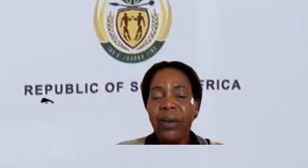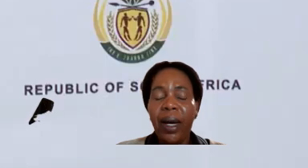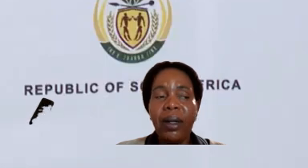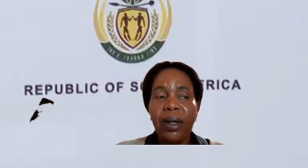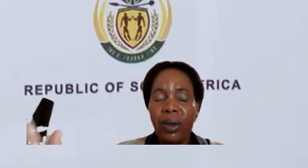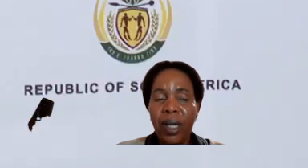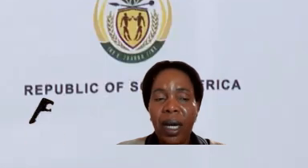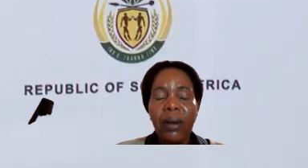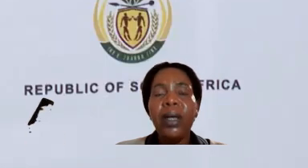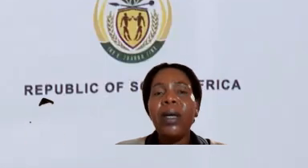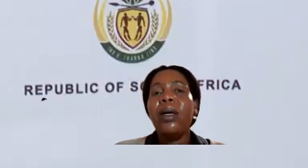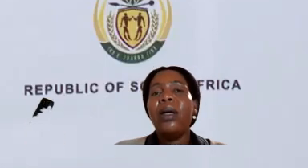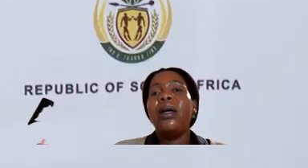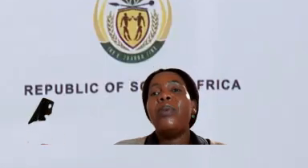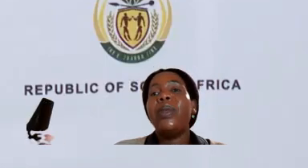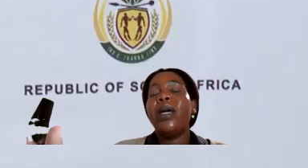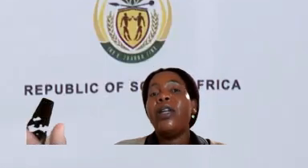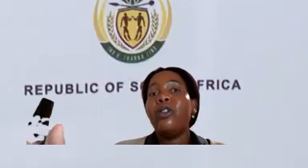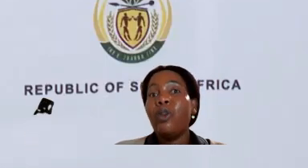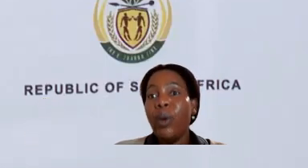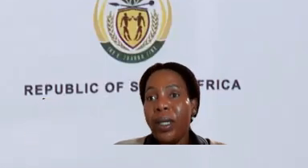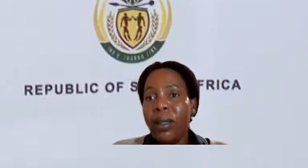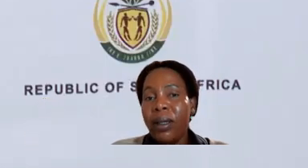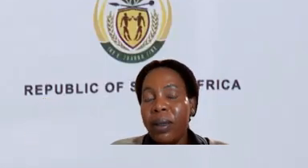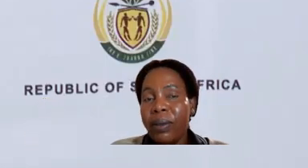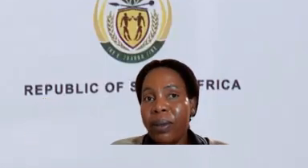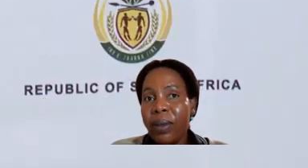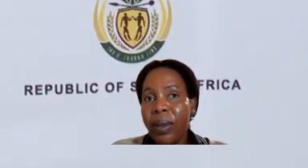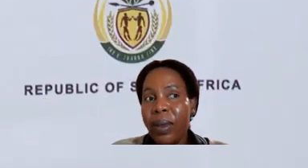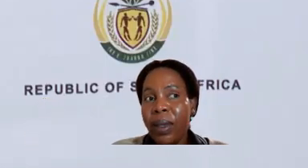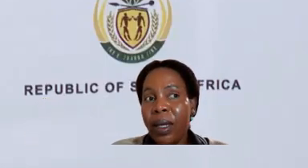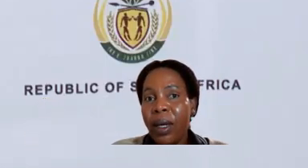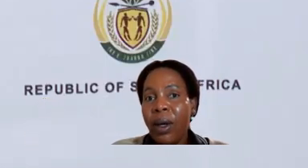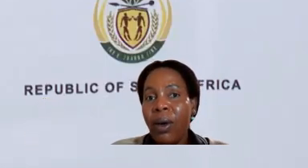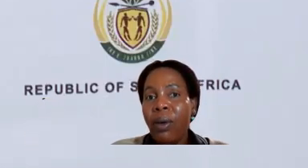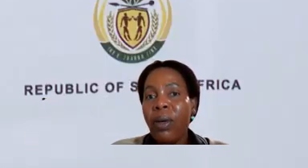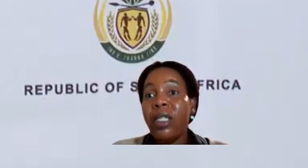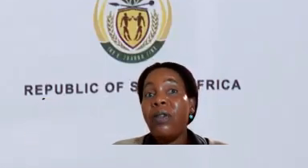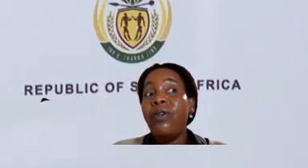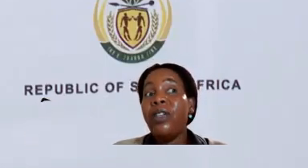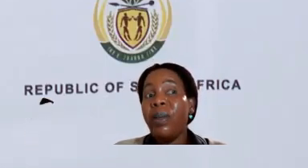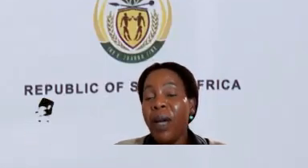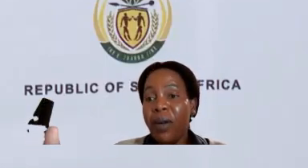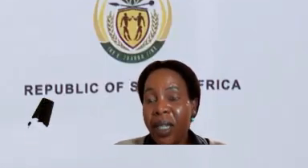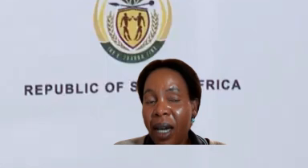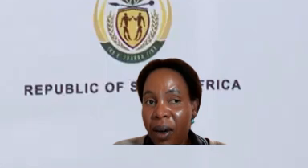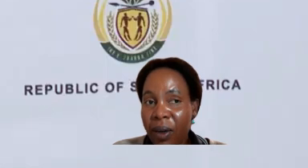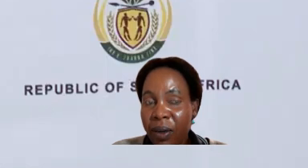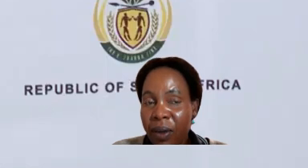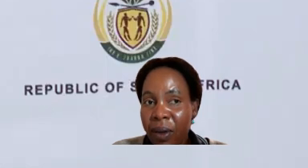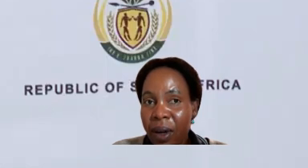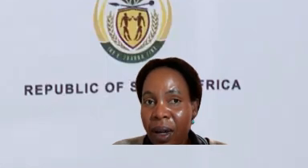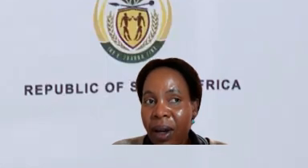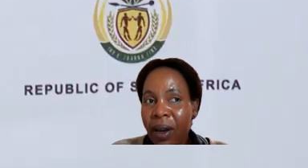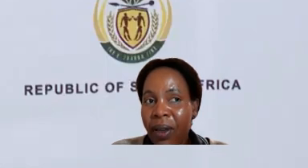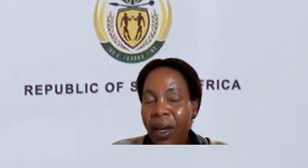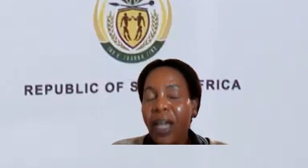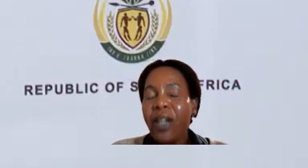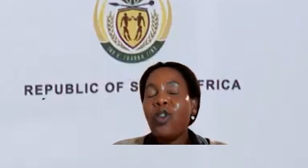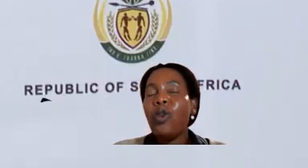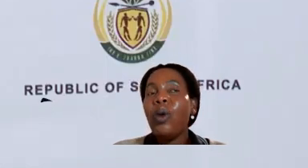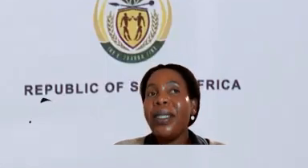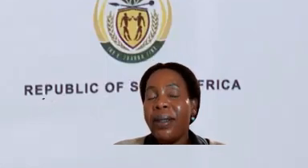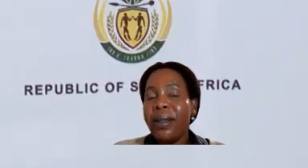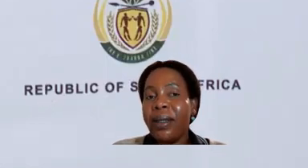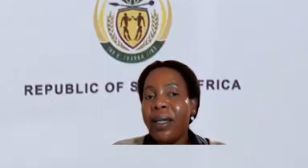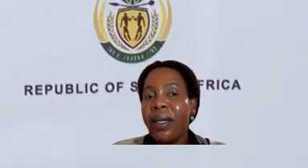all agree of that, there's no doubt. But they had a choice. Once the food supply was cut off, they